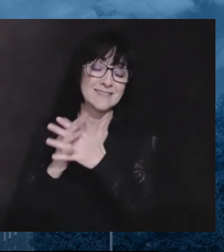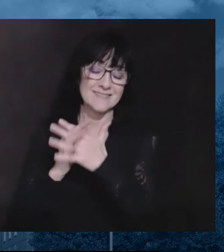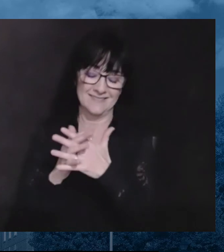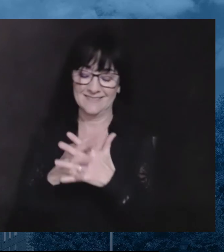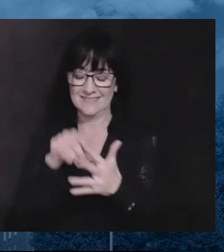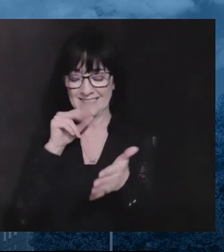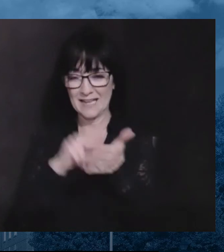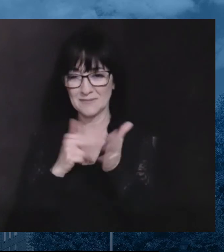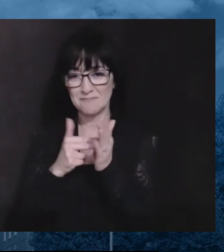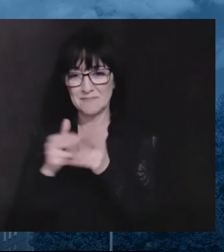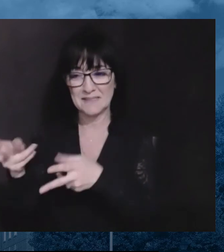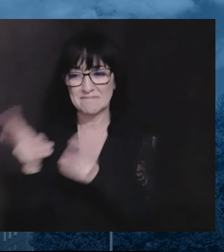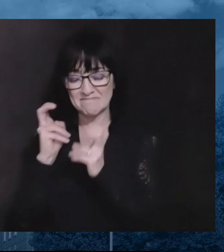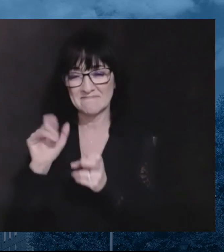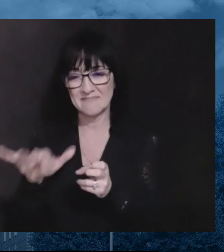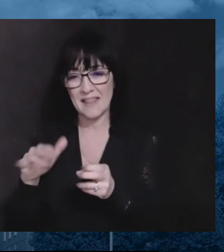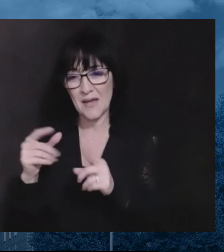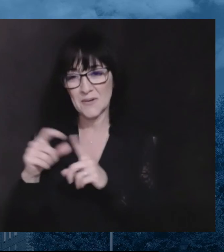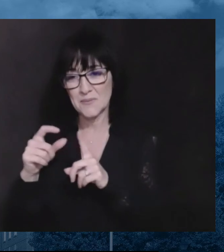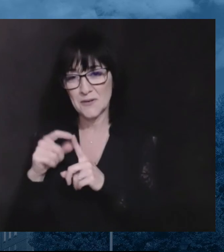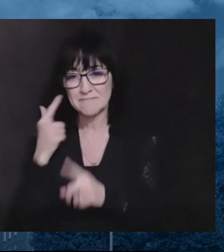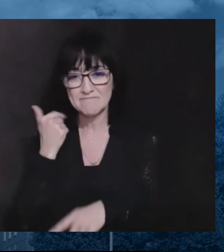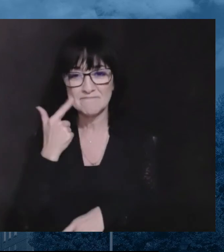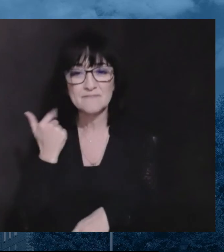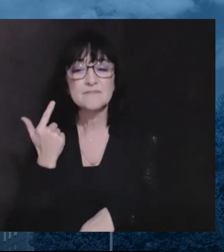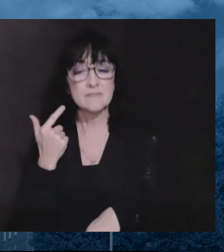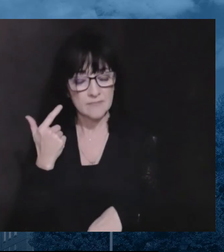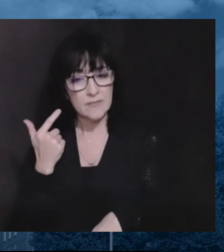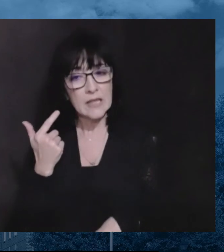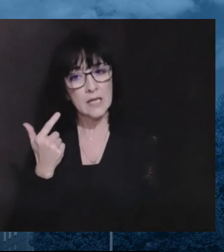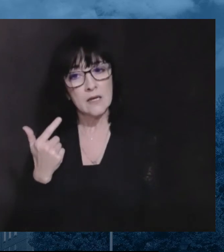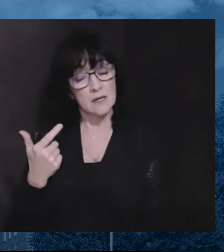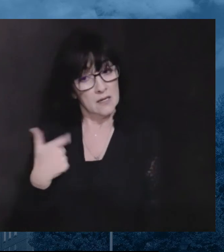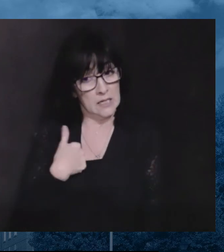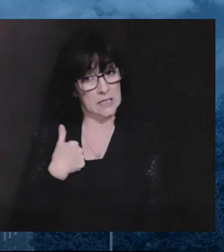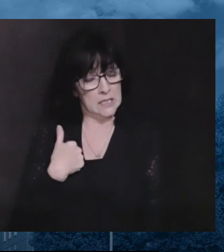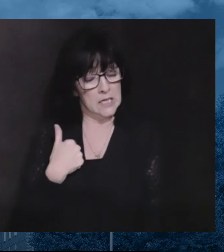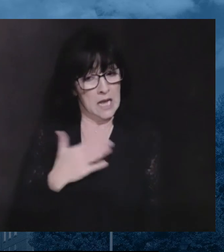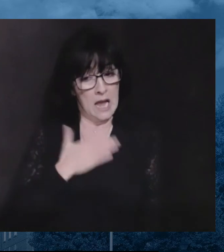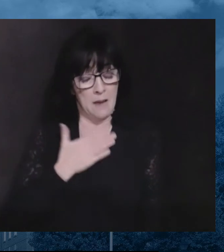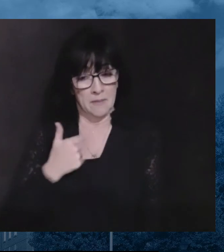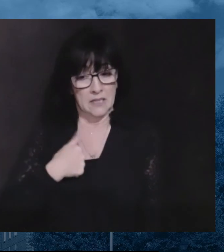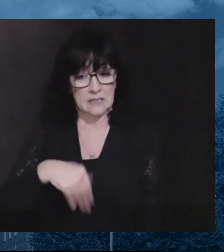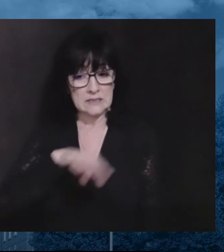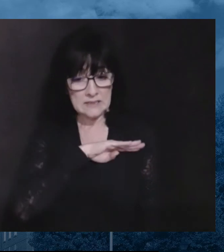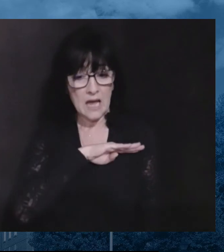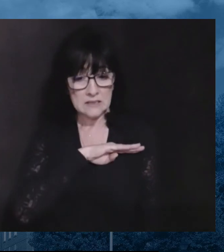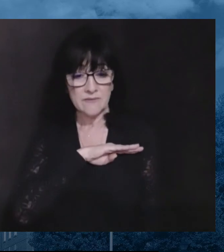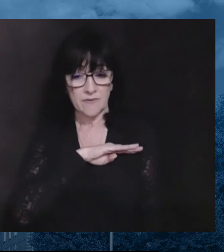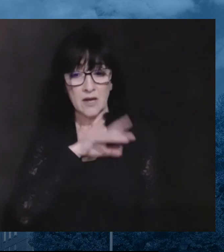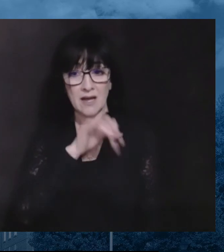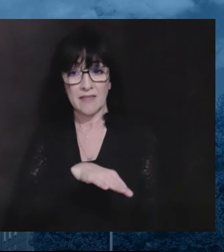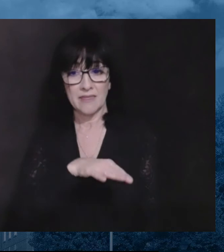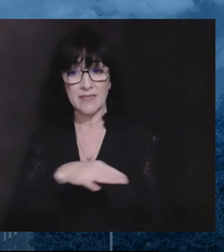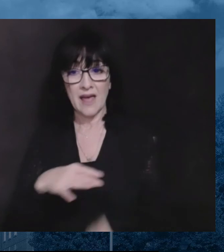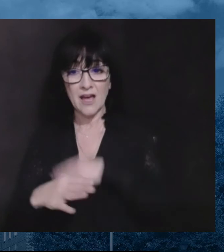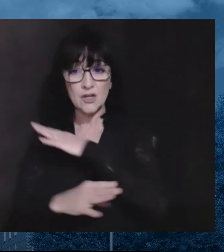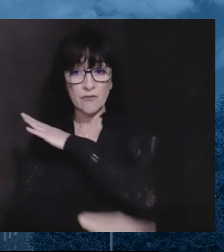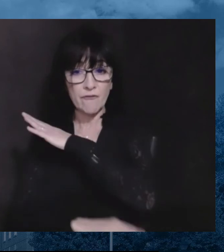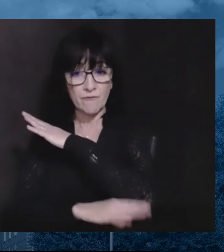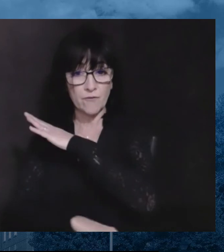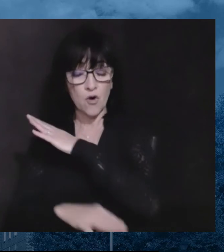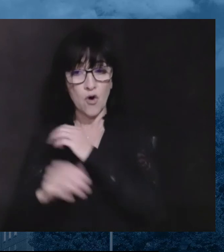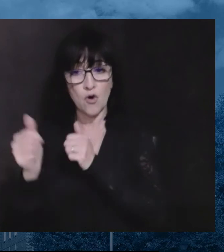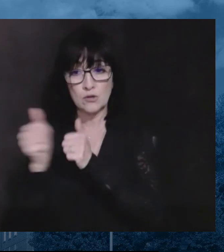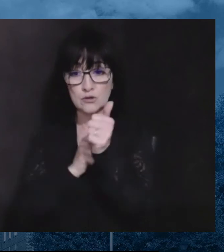pleased overall with where fall sports ended up. We didn't see hardly any